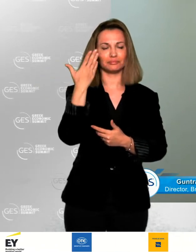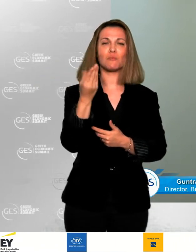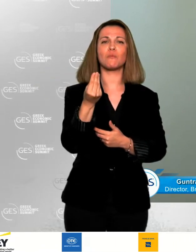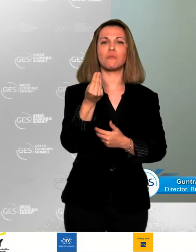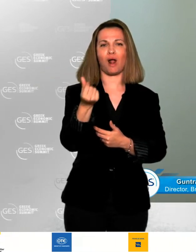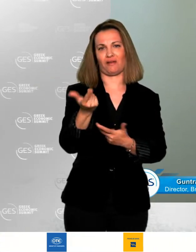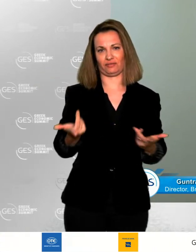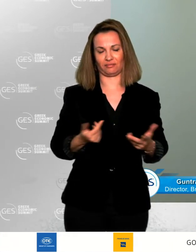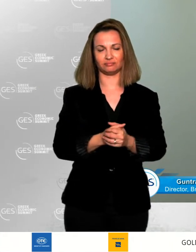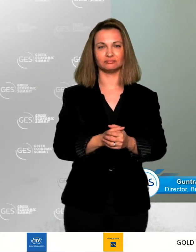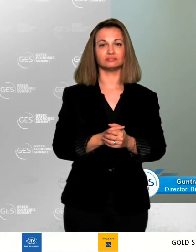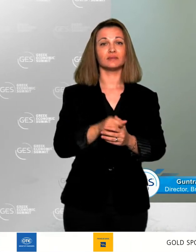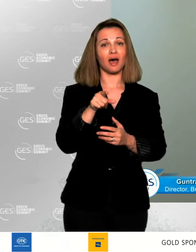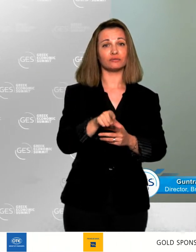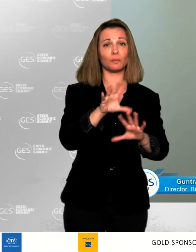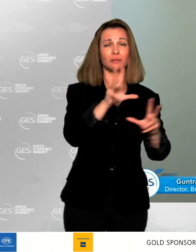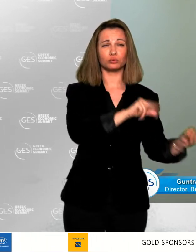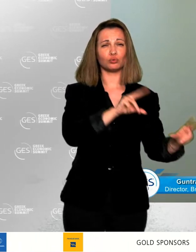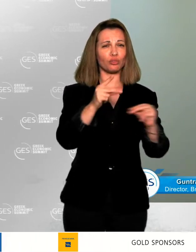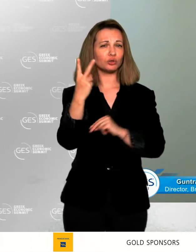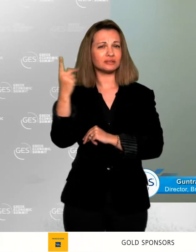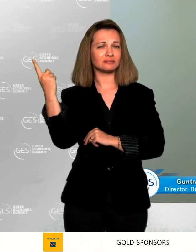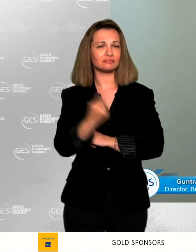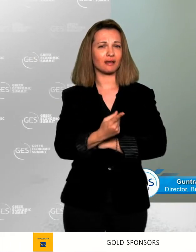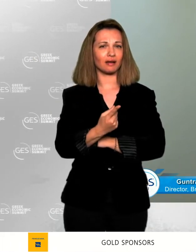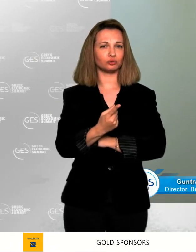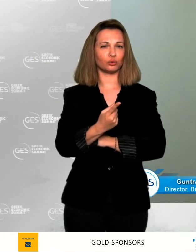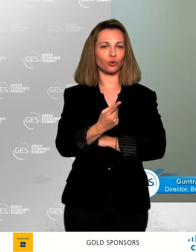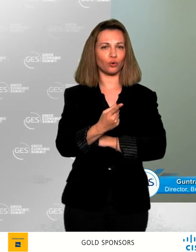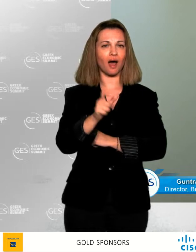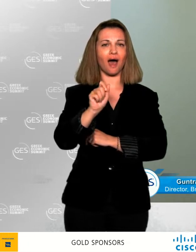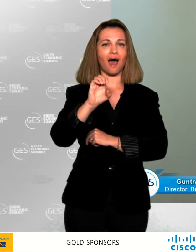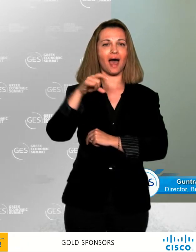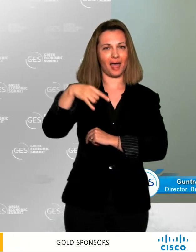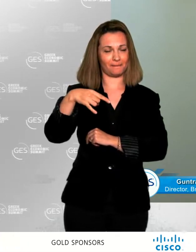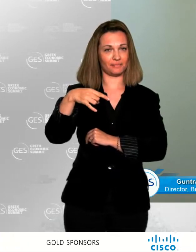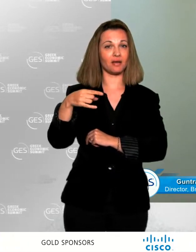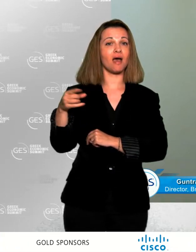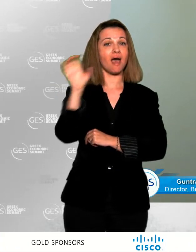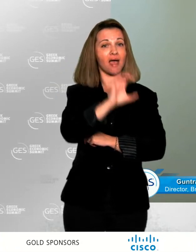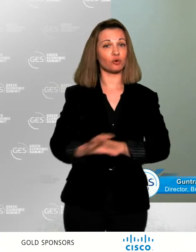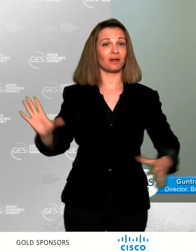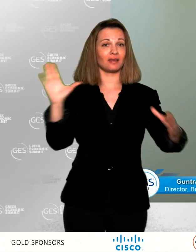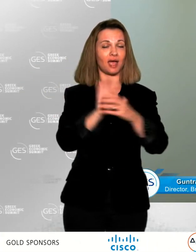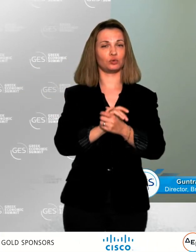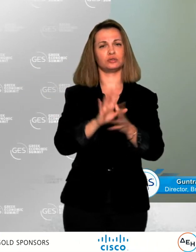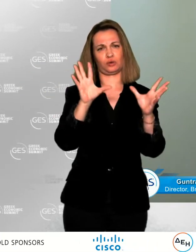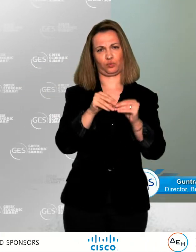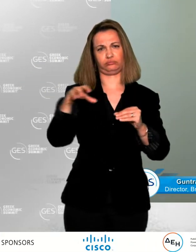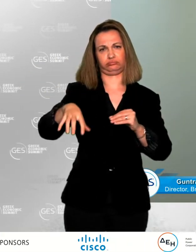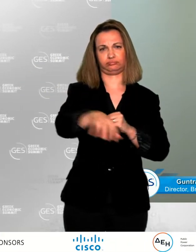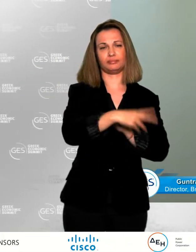of EU 27 GDP. An important question is how much of